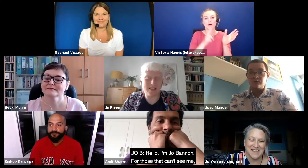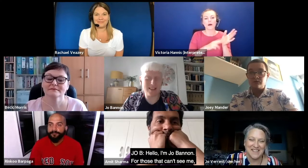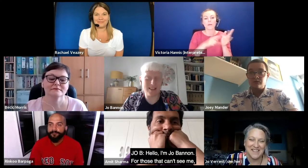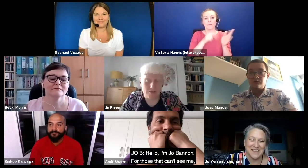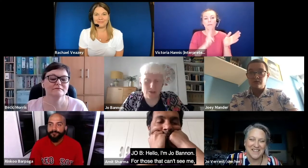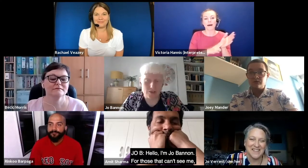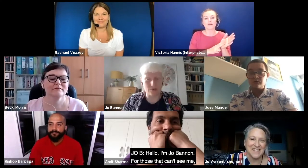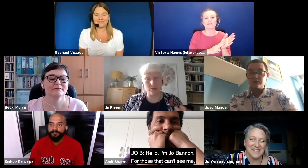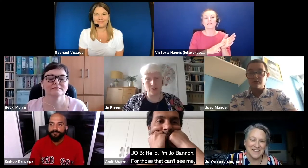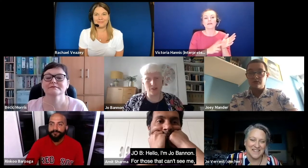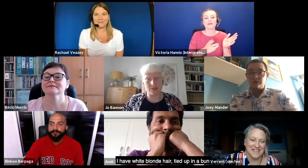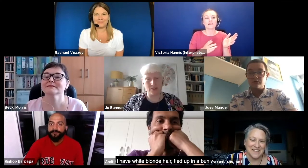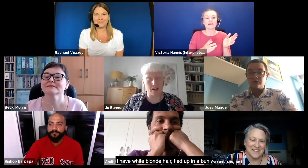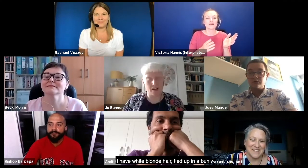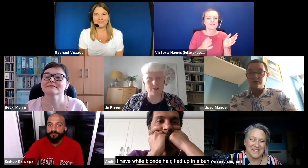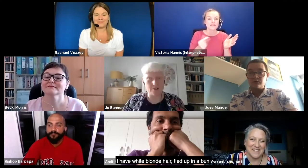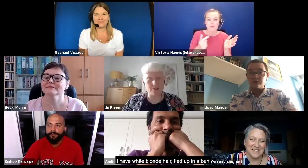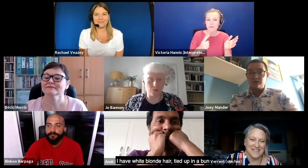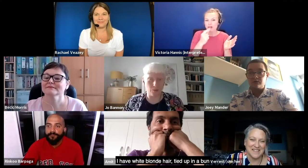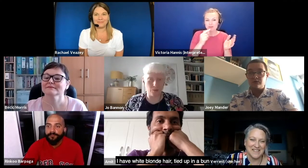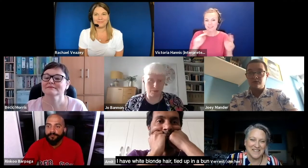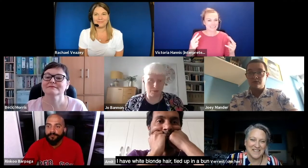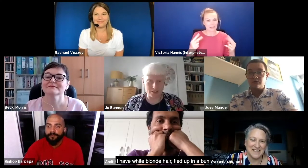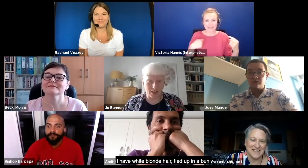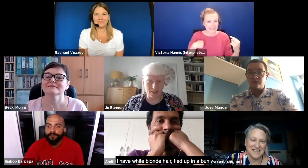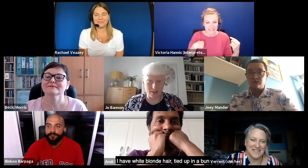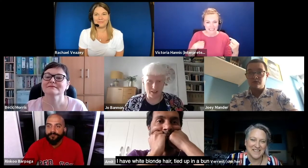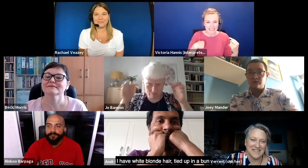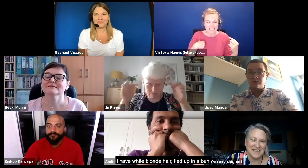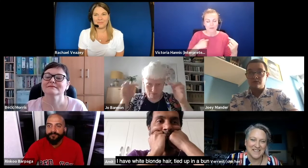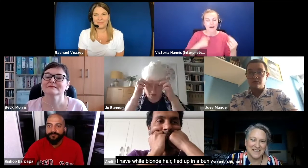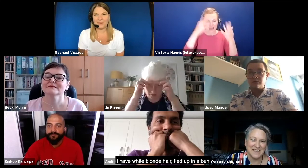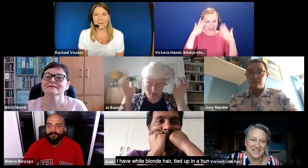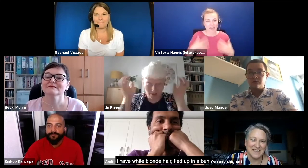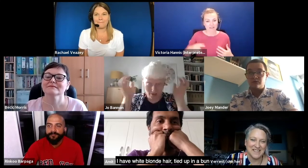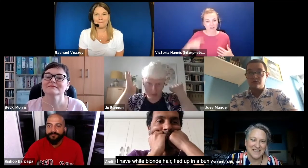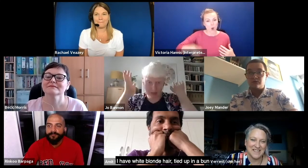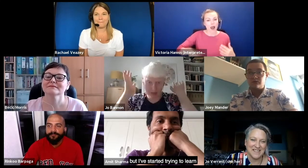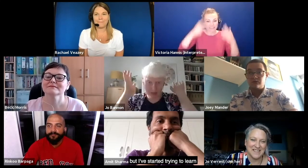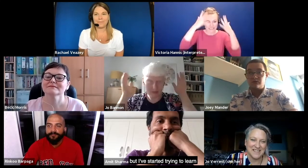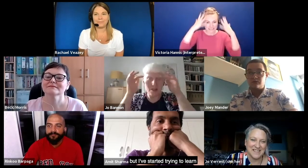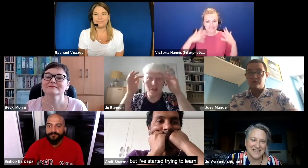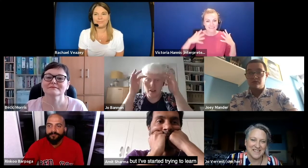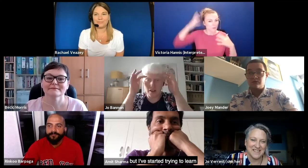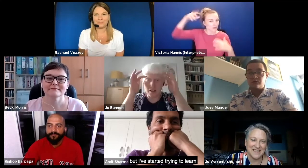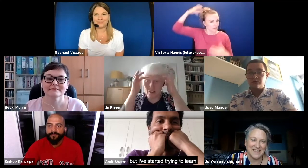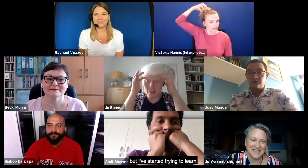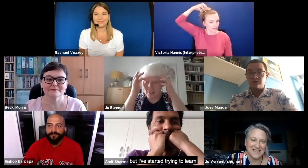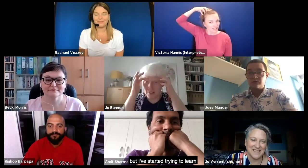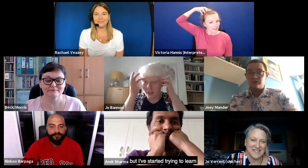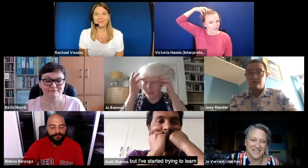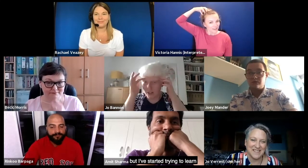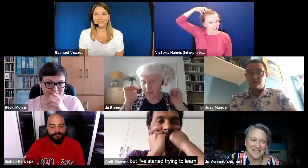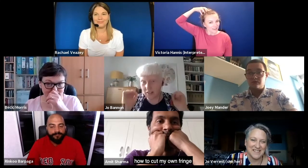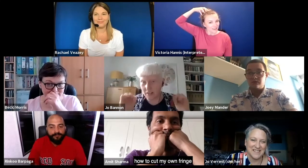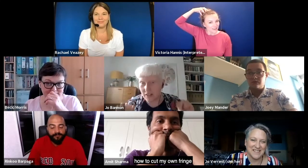For those of you who can't see me, I have white blonde hair, tied up in a bun, but I've started